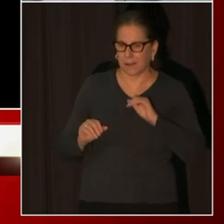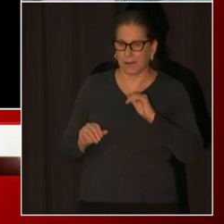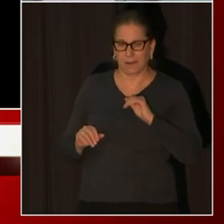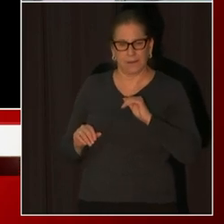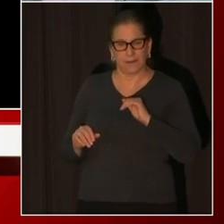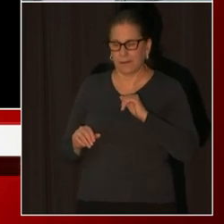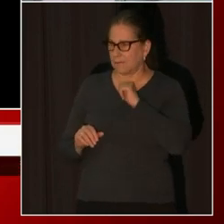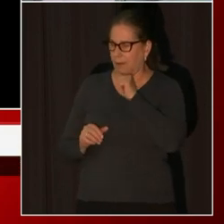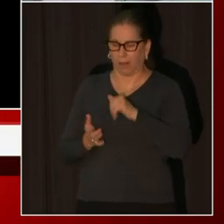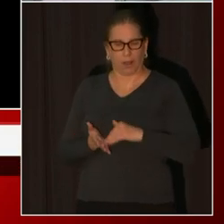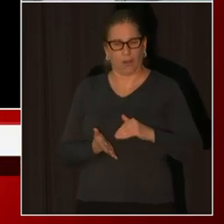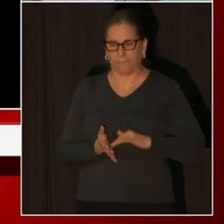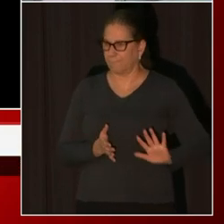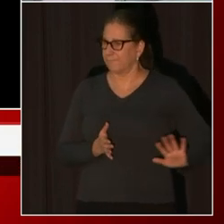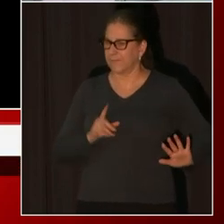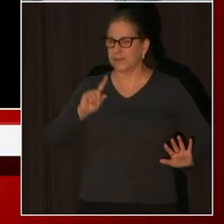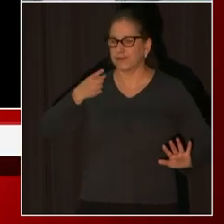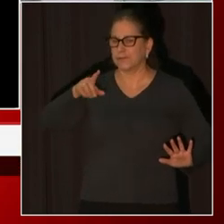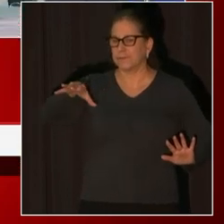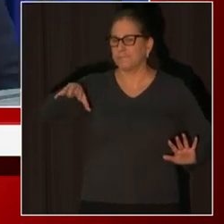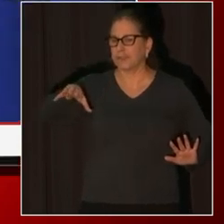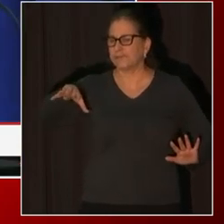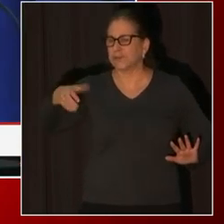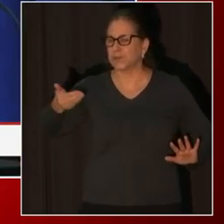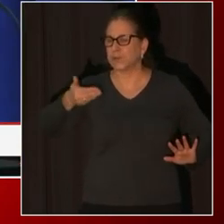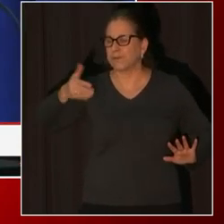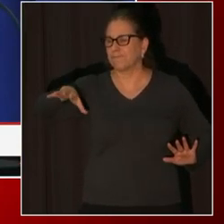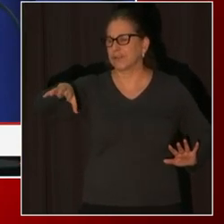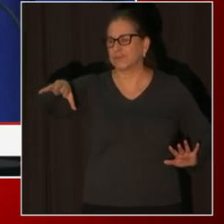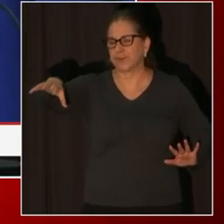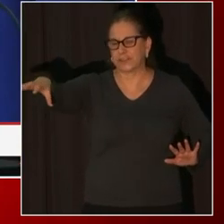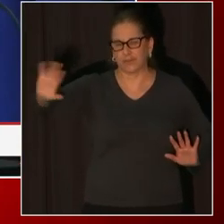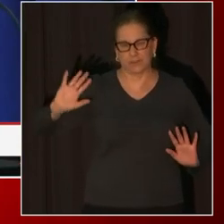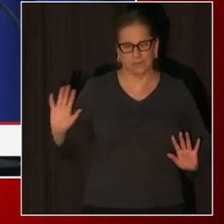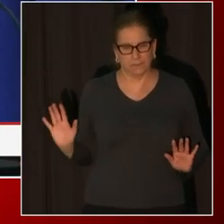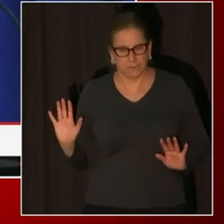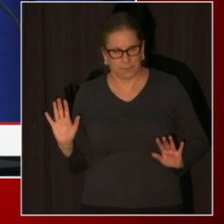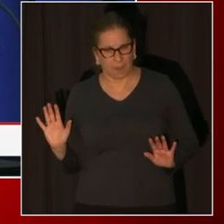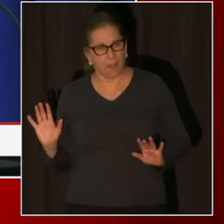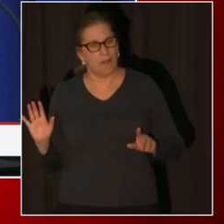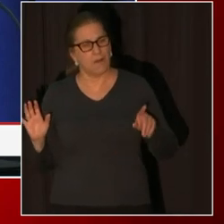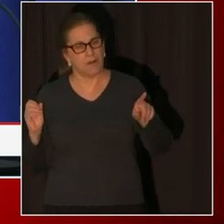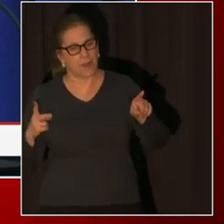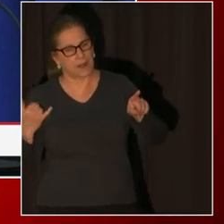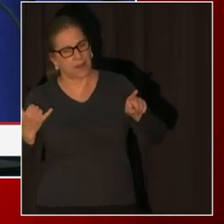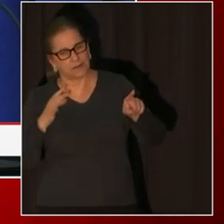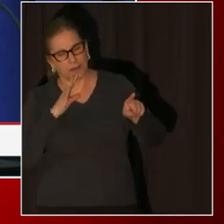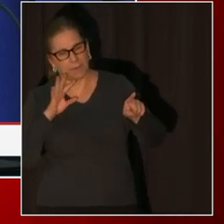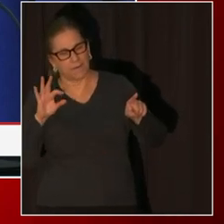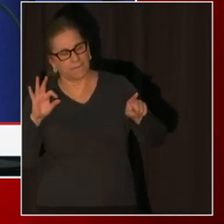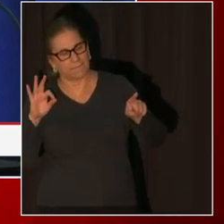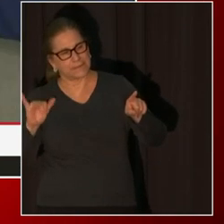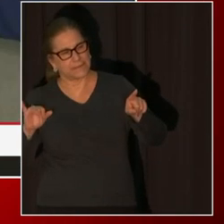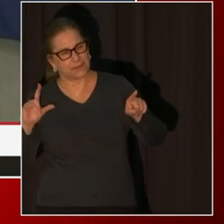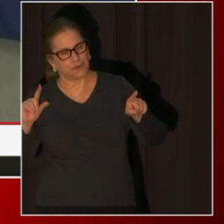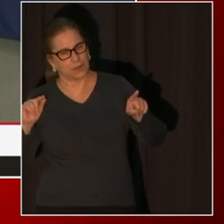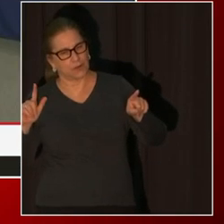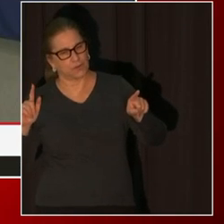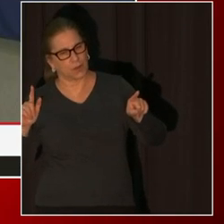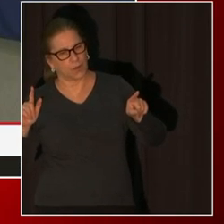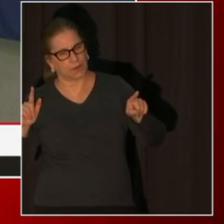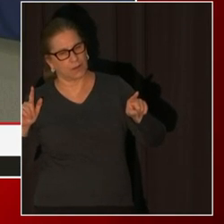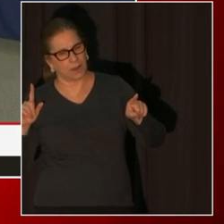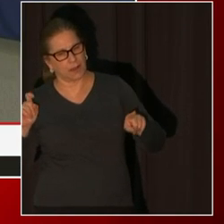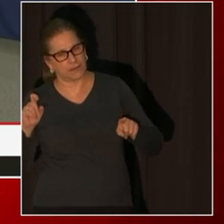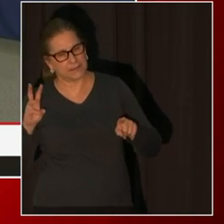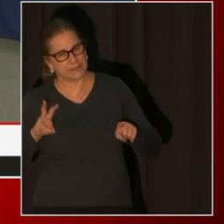makes up that 190. My follow-up is fiscal year 2021. It says made $166 million in reductions to agency